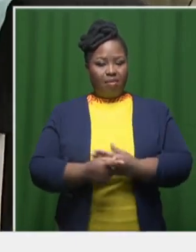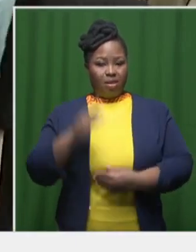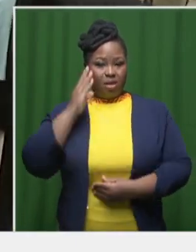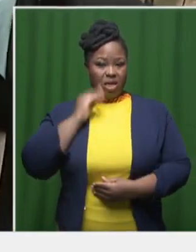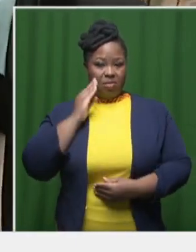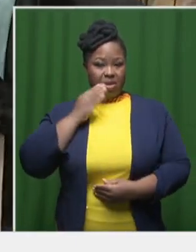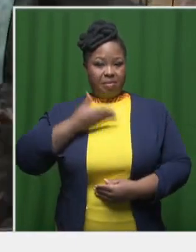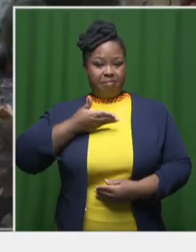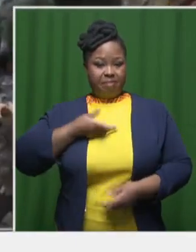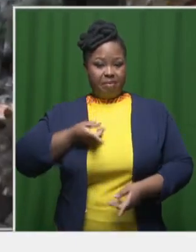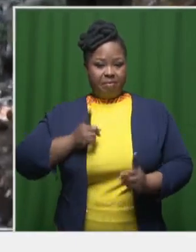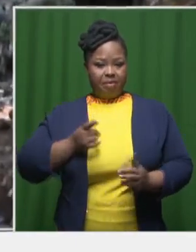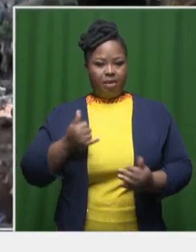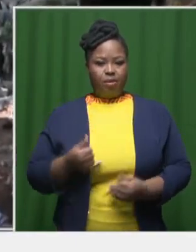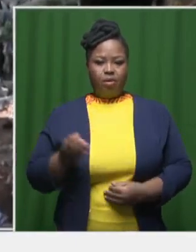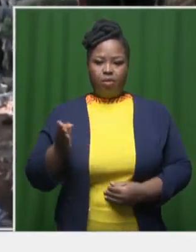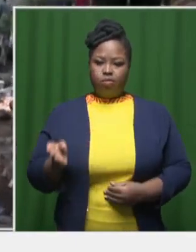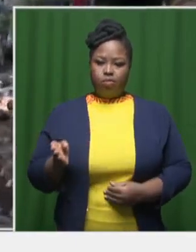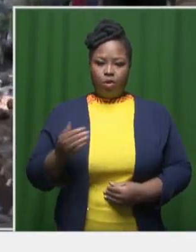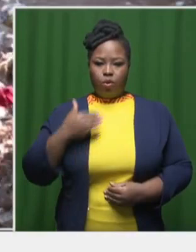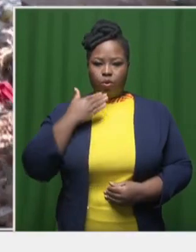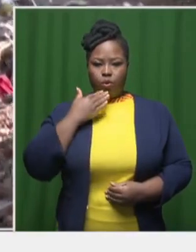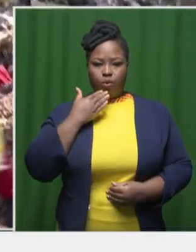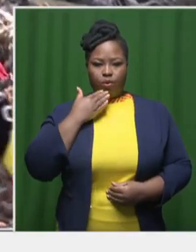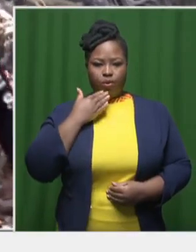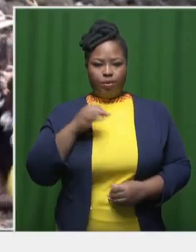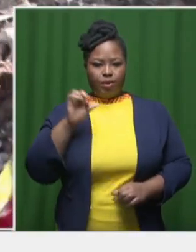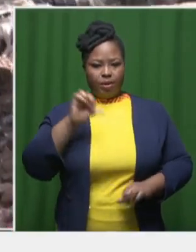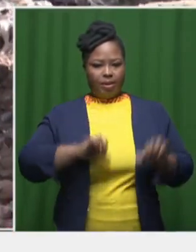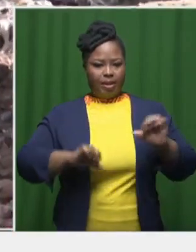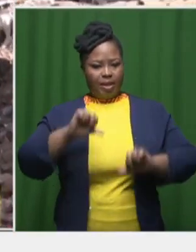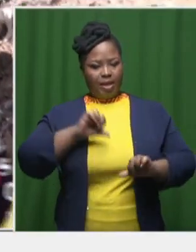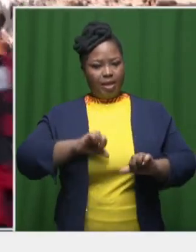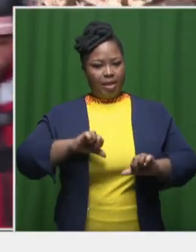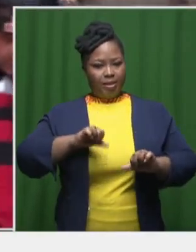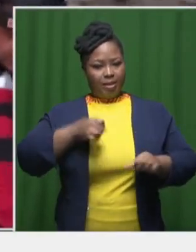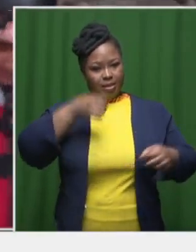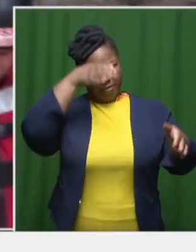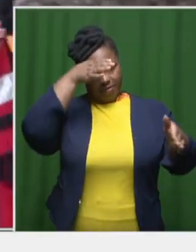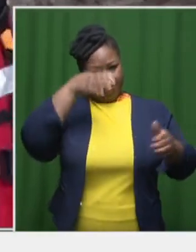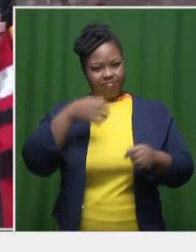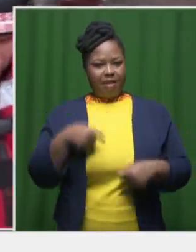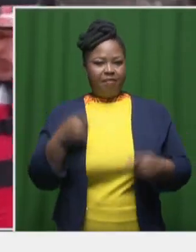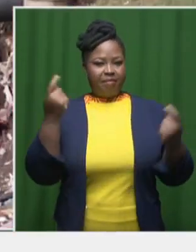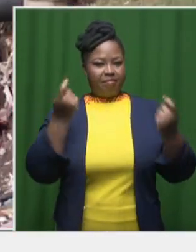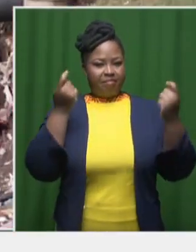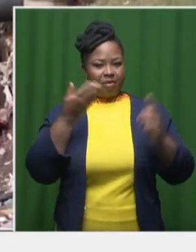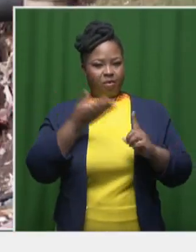taking place. But I am joined by renowned scientist,